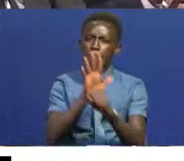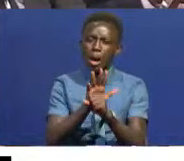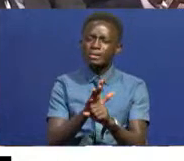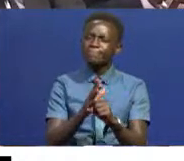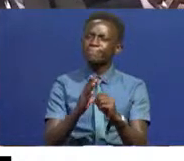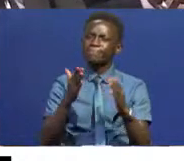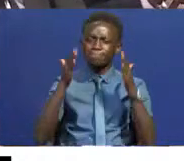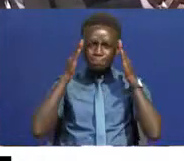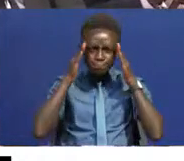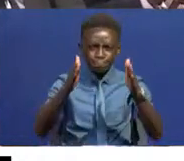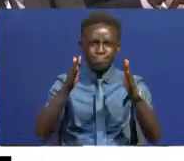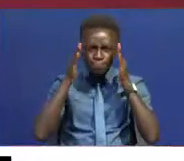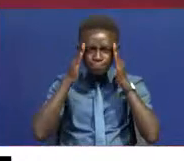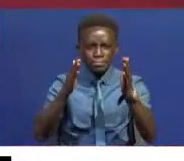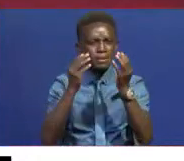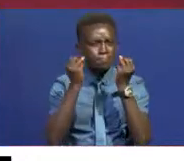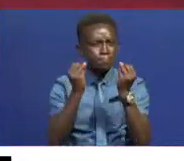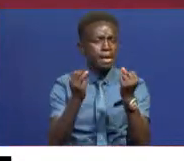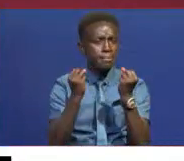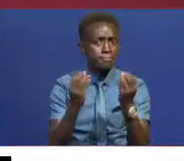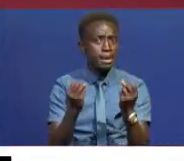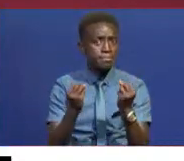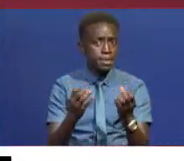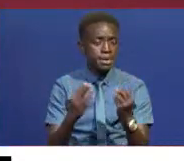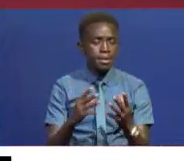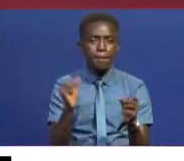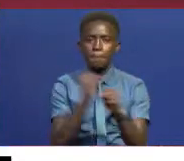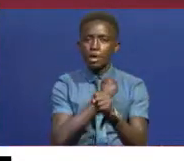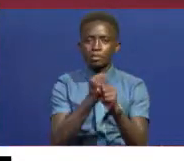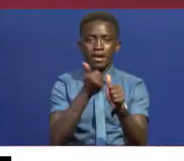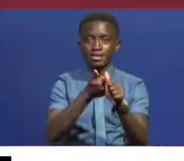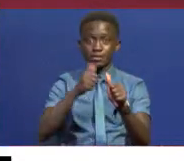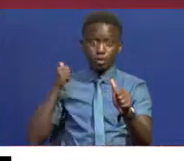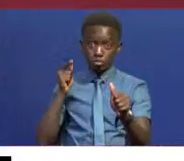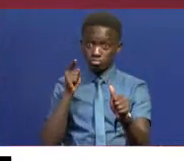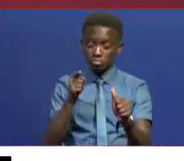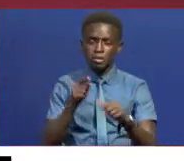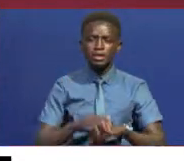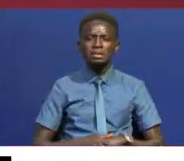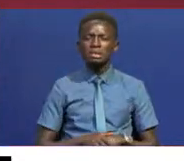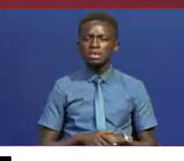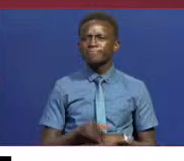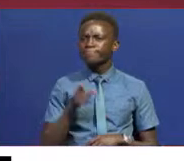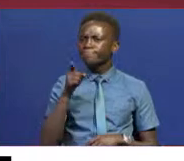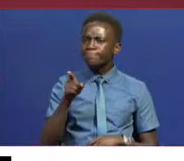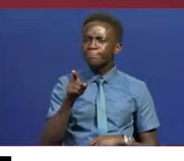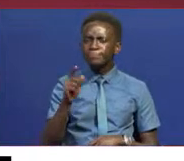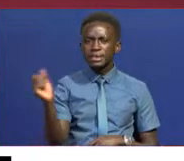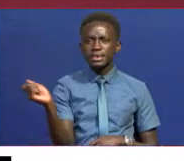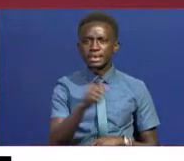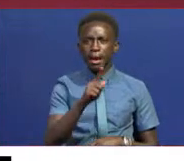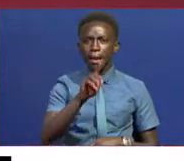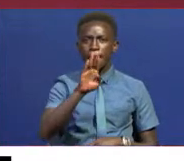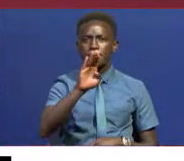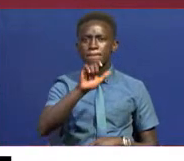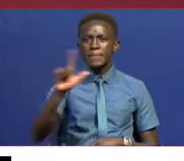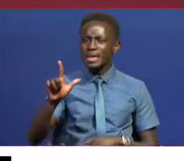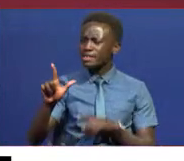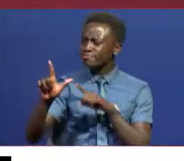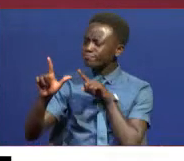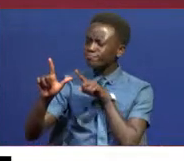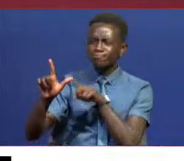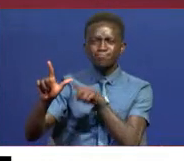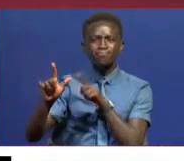are non-discretionary. So to add to this issue of the wage bill shows that we really are